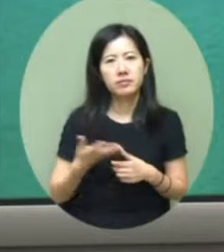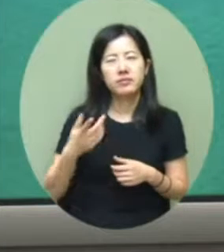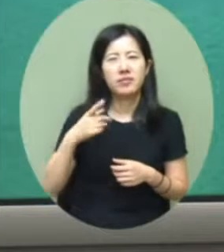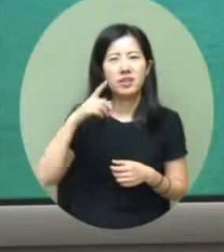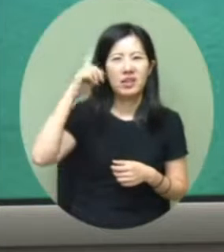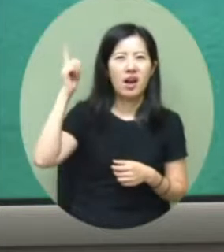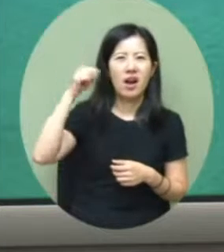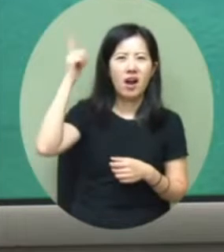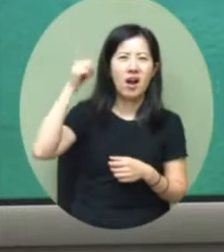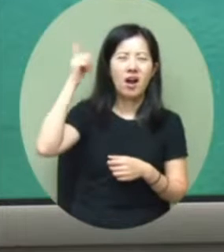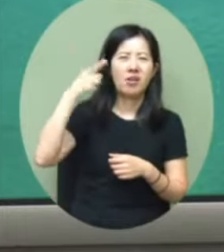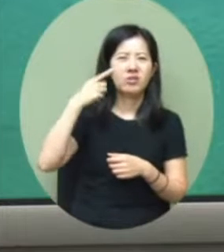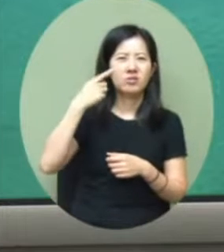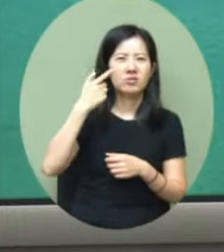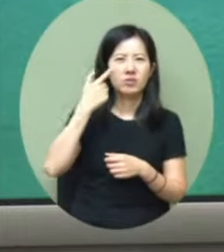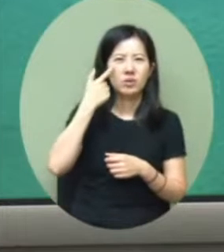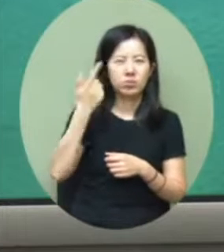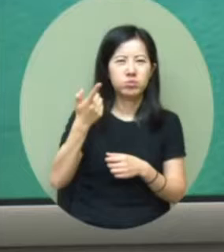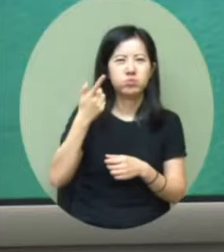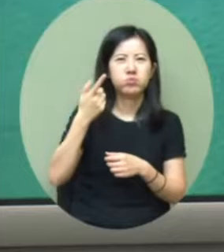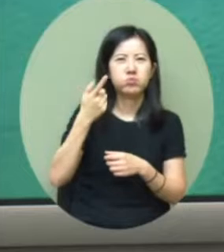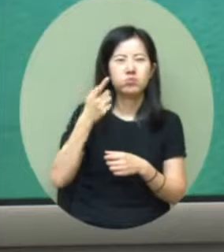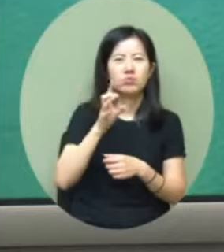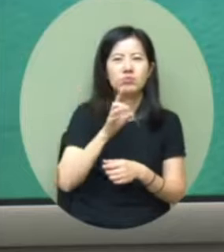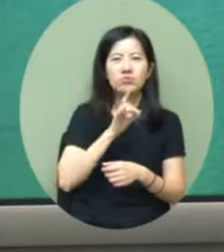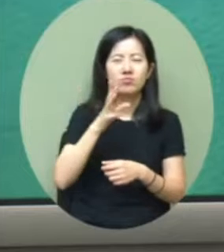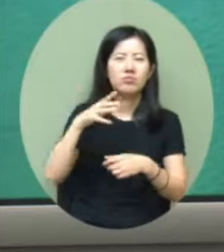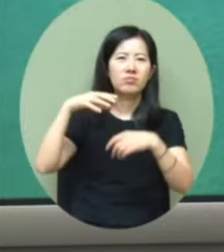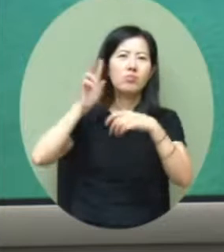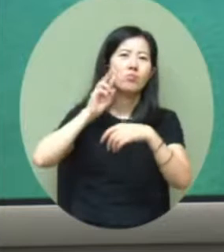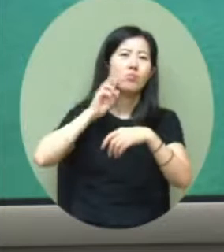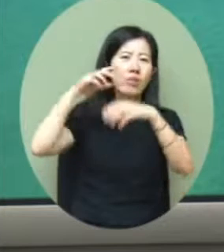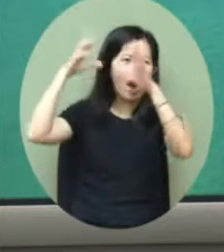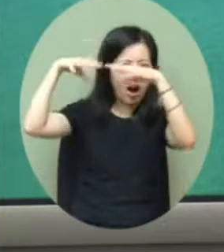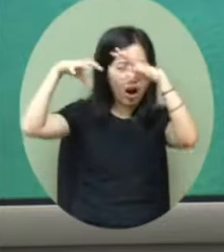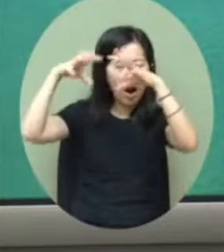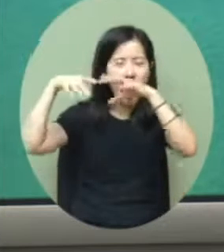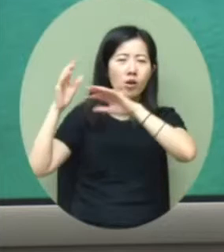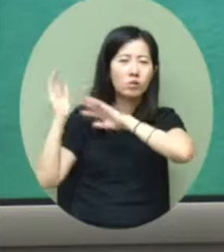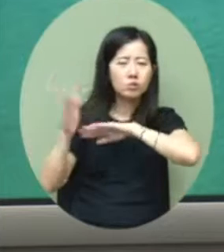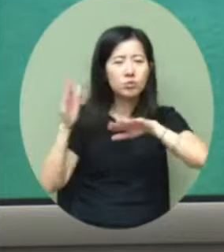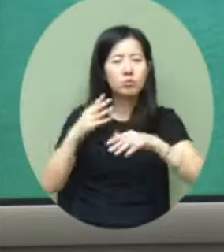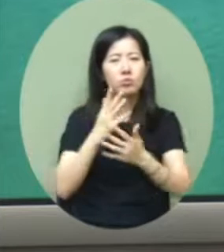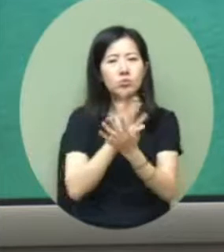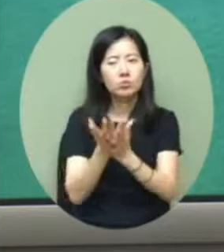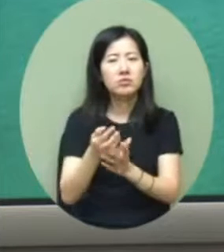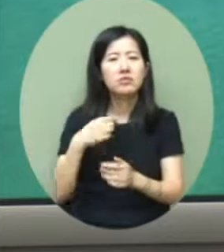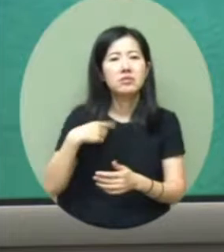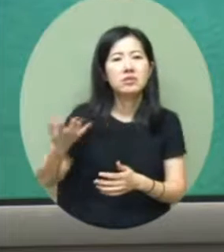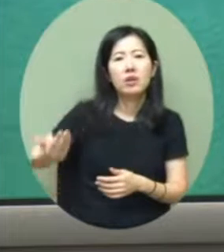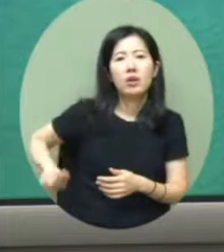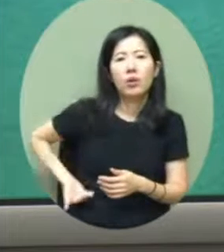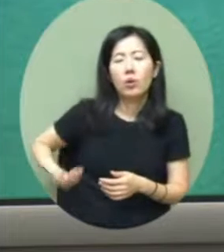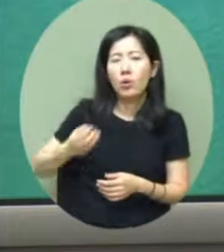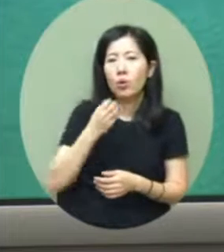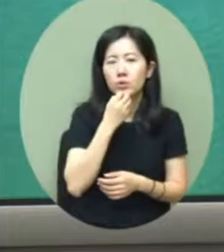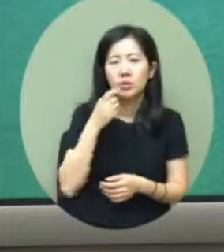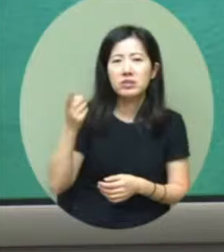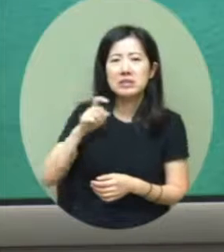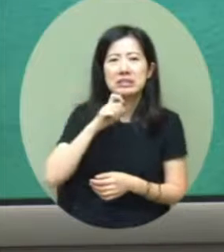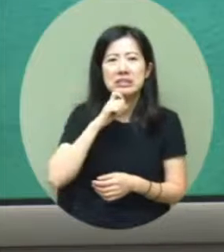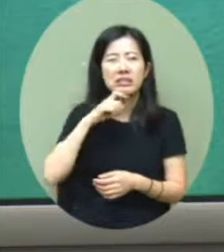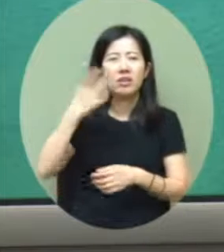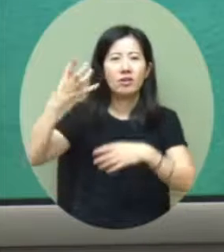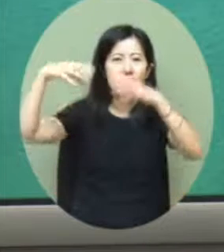we know, of course, the floods that are being experienced in Guangdong. There have